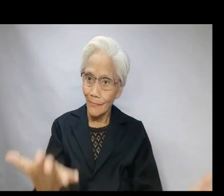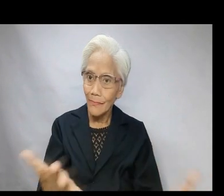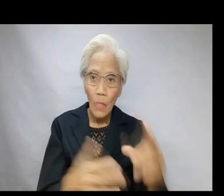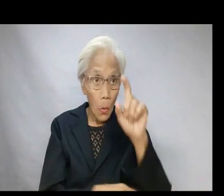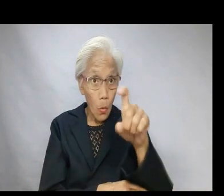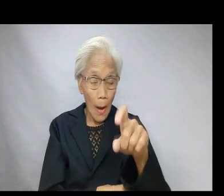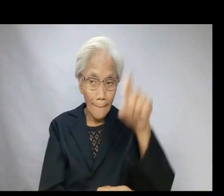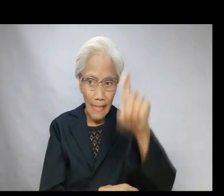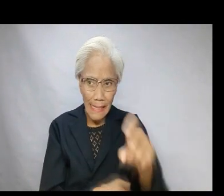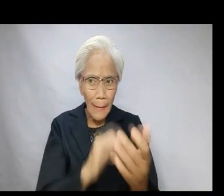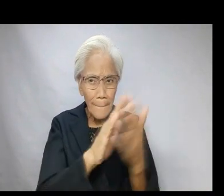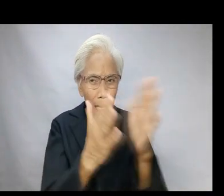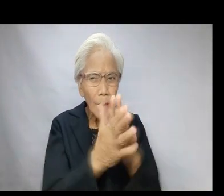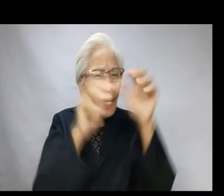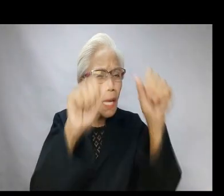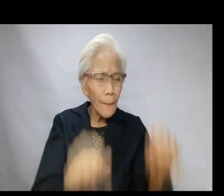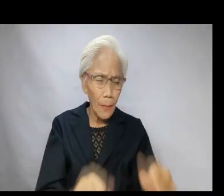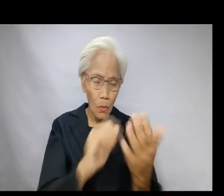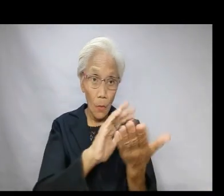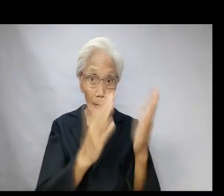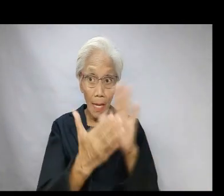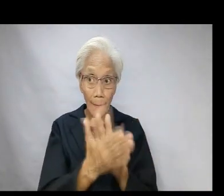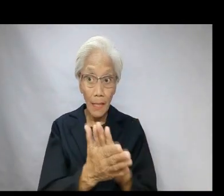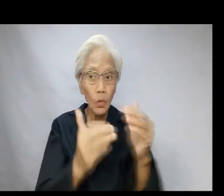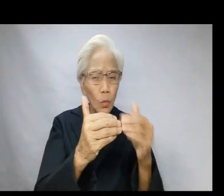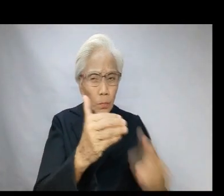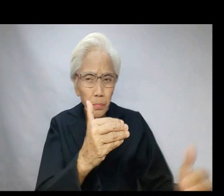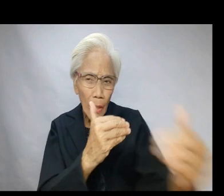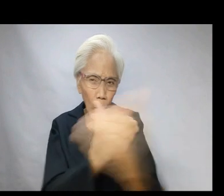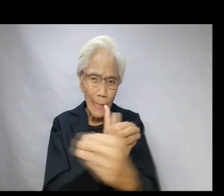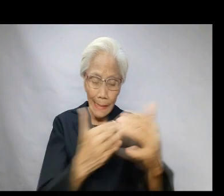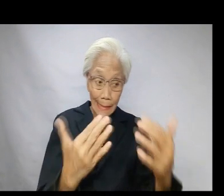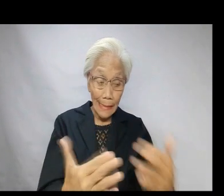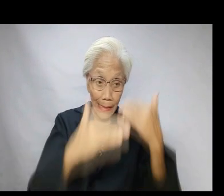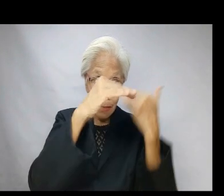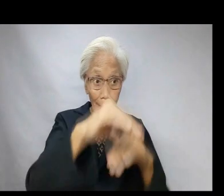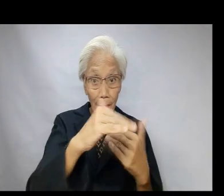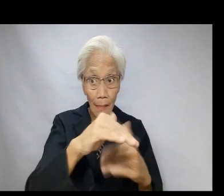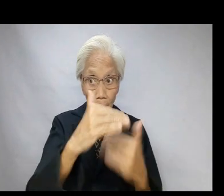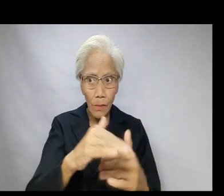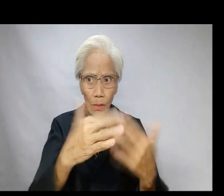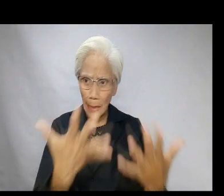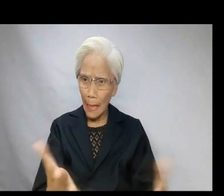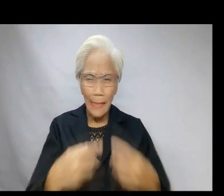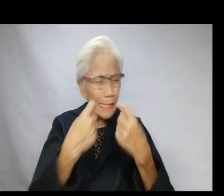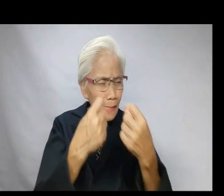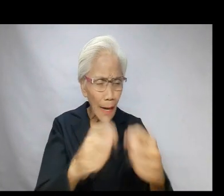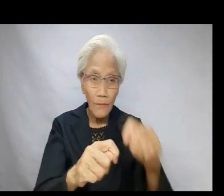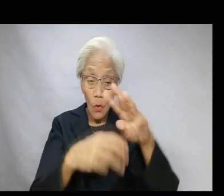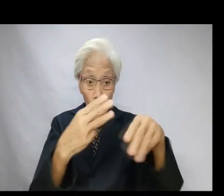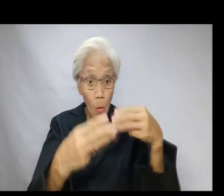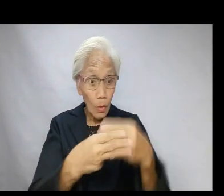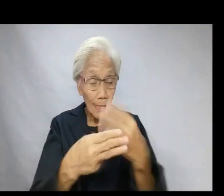self-transcend. Simply put, one needs to become what one is capable of becoming, to go beyond one's current